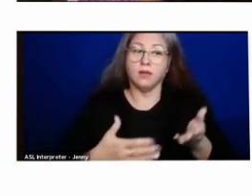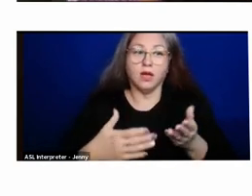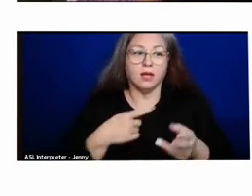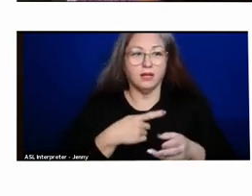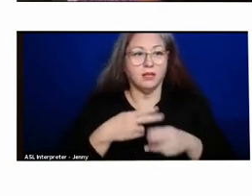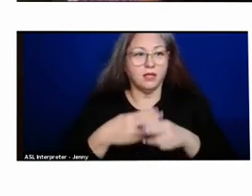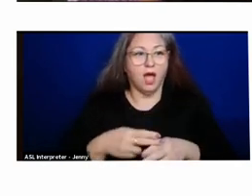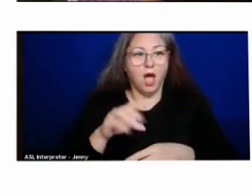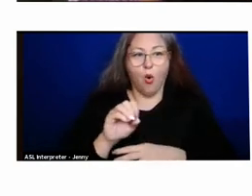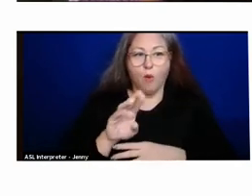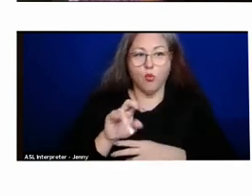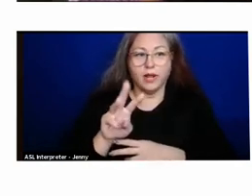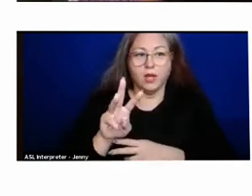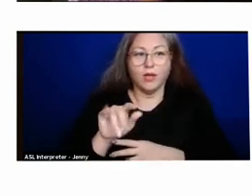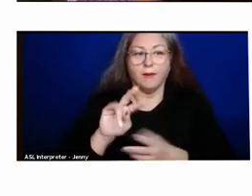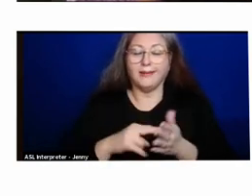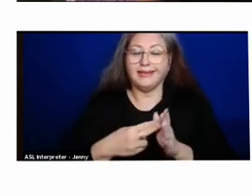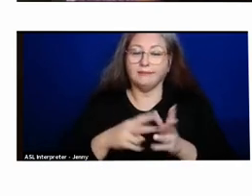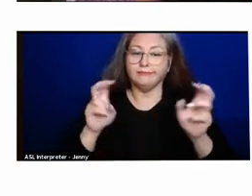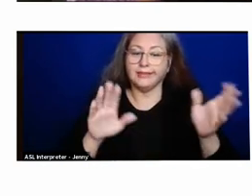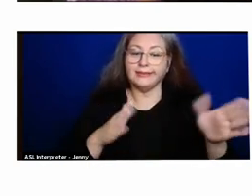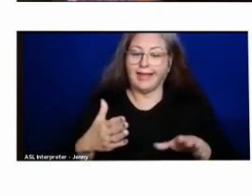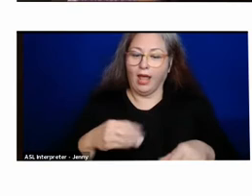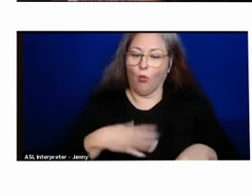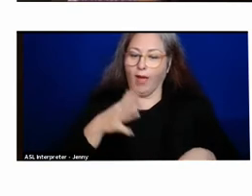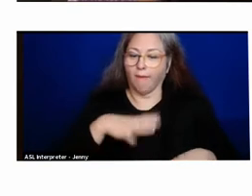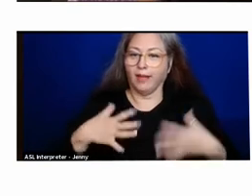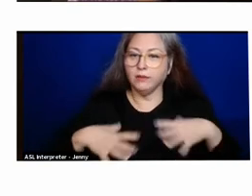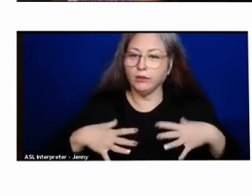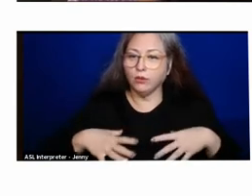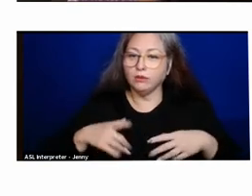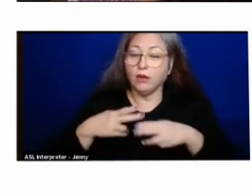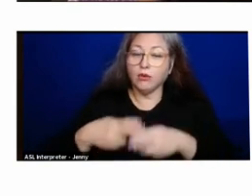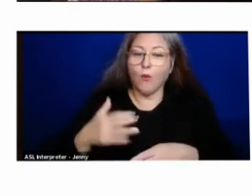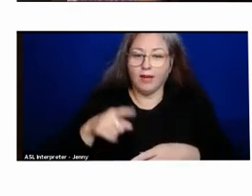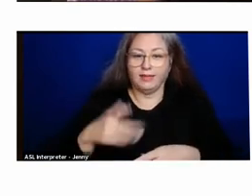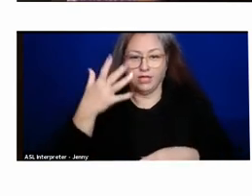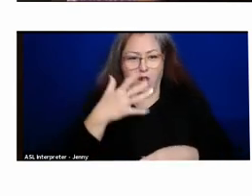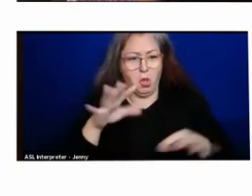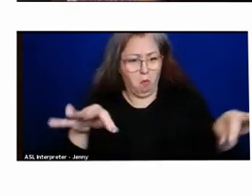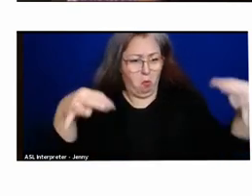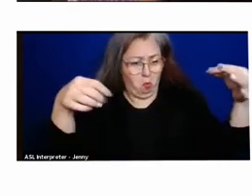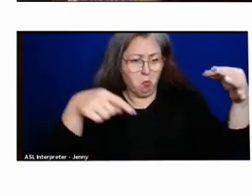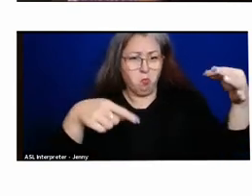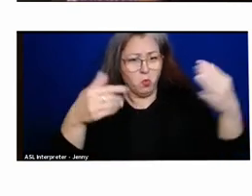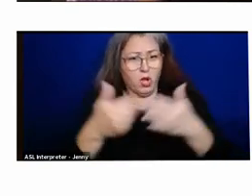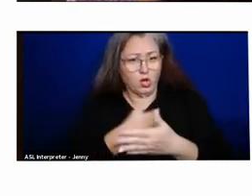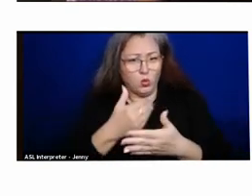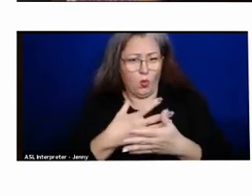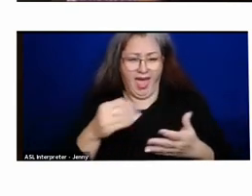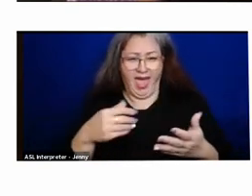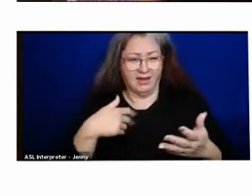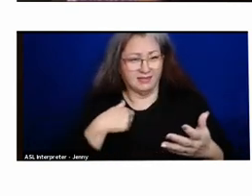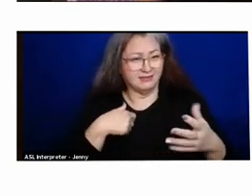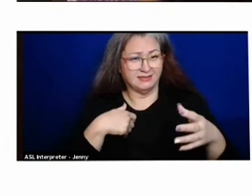Wawu, or dead white man's clothes. It was called this because the clothing looked nearly new, and there was so much of it.